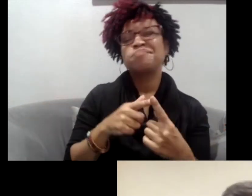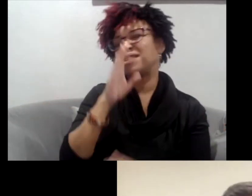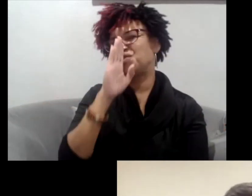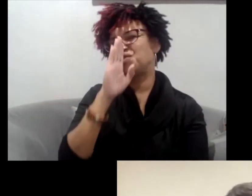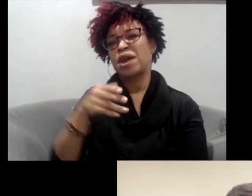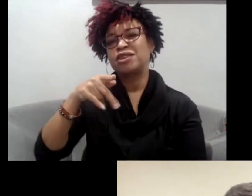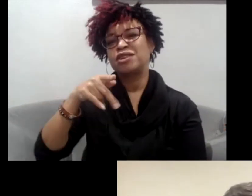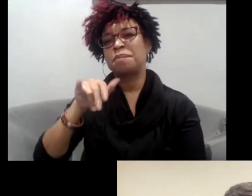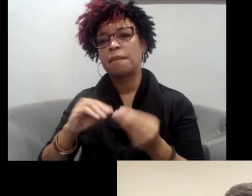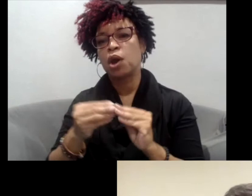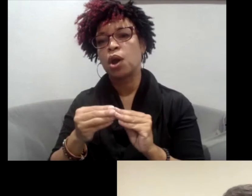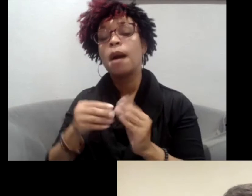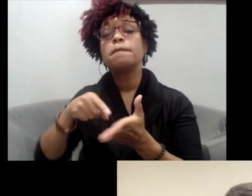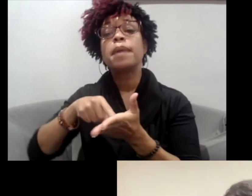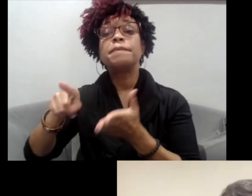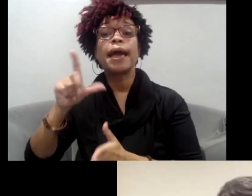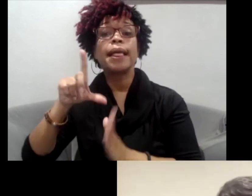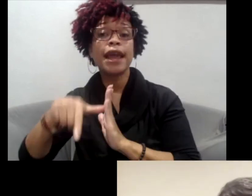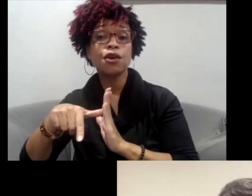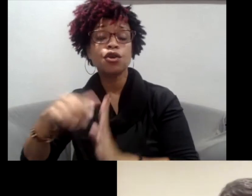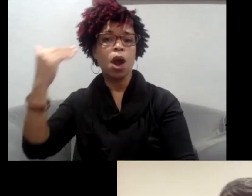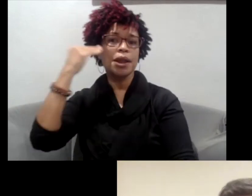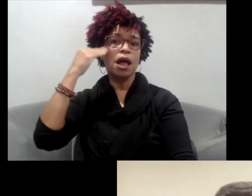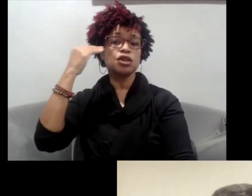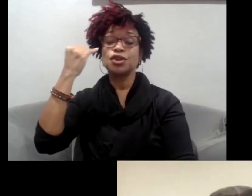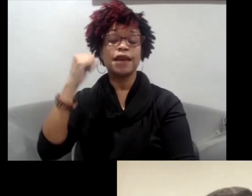pay later, you're acknowledging that if you don't pay in time,